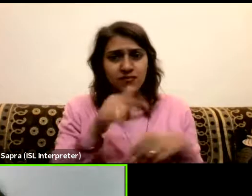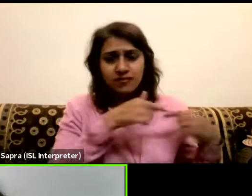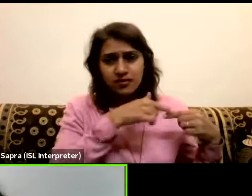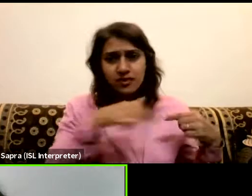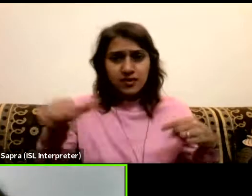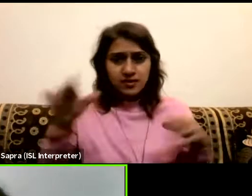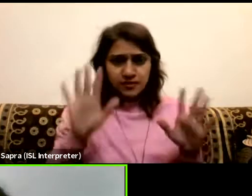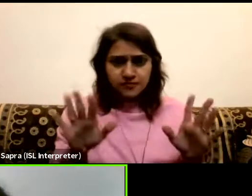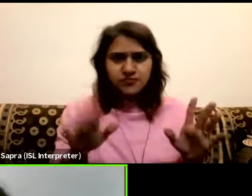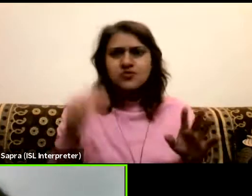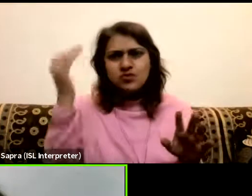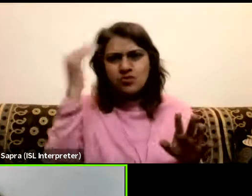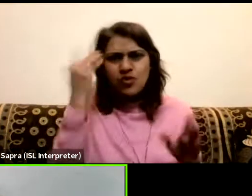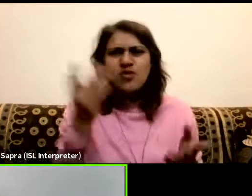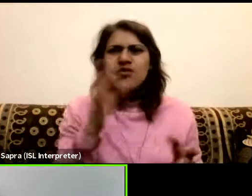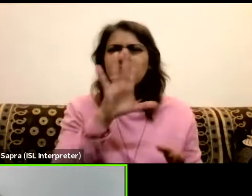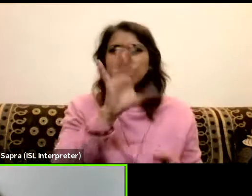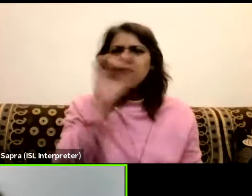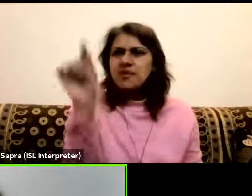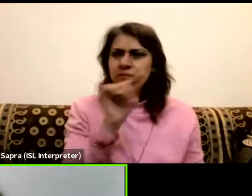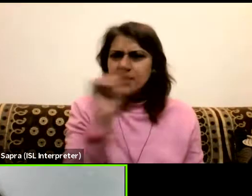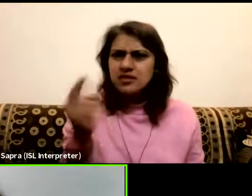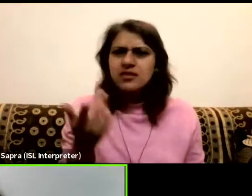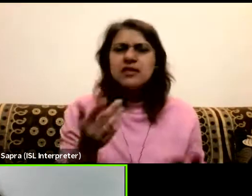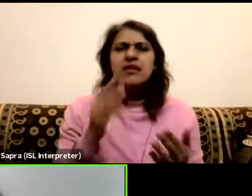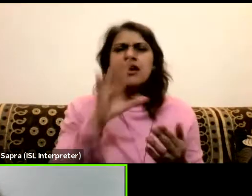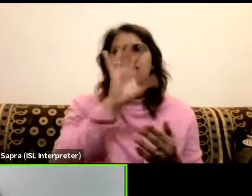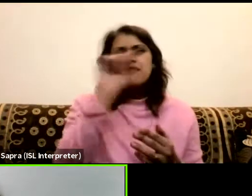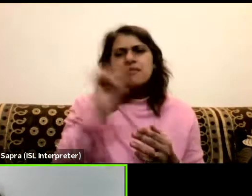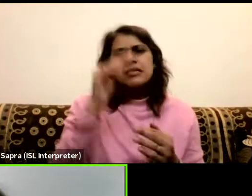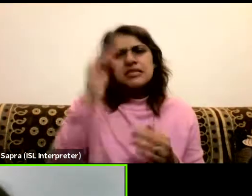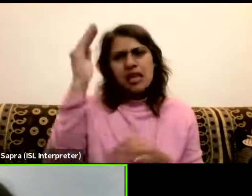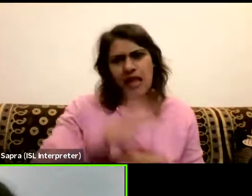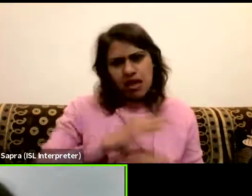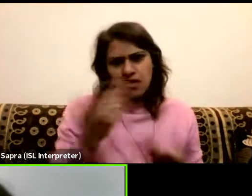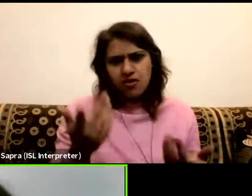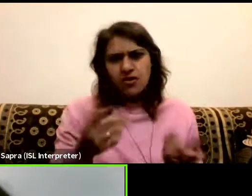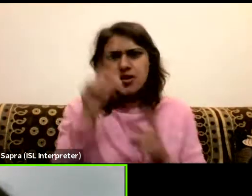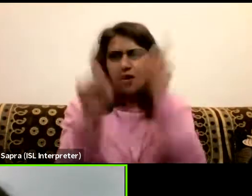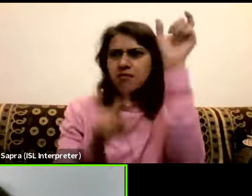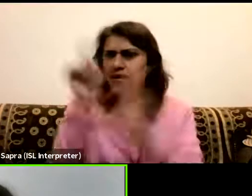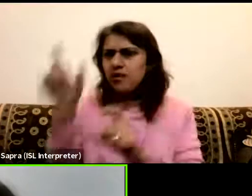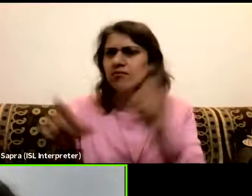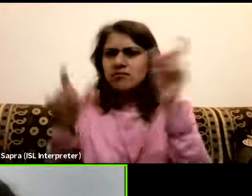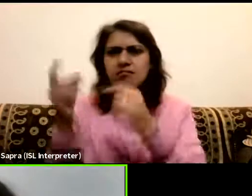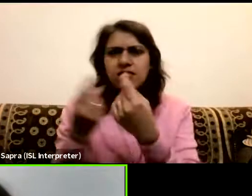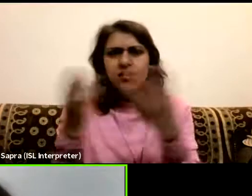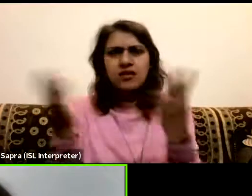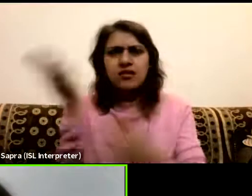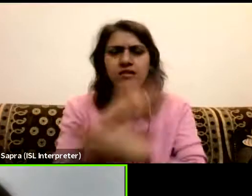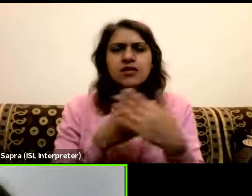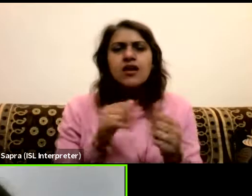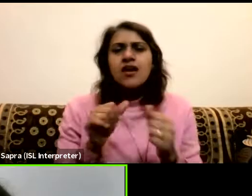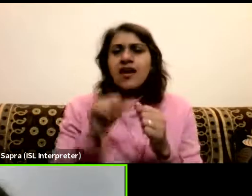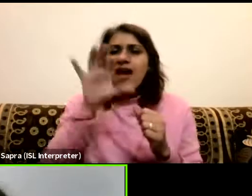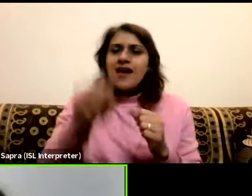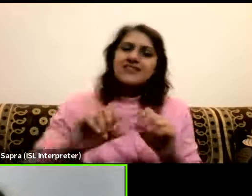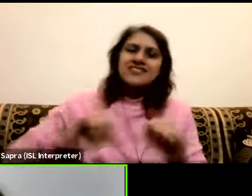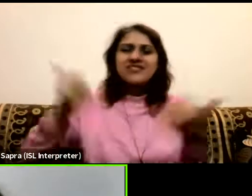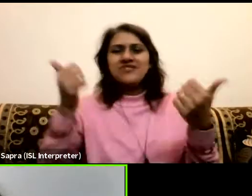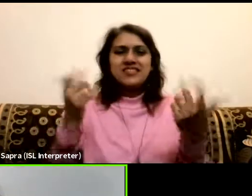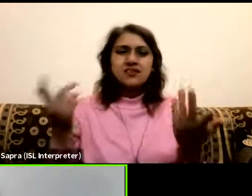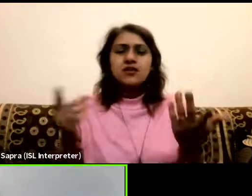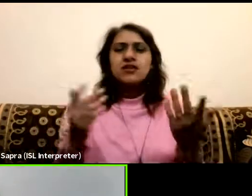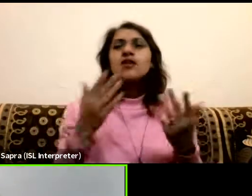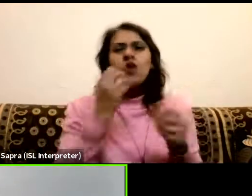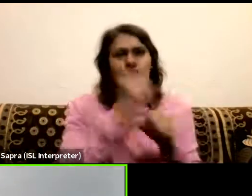that only about 50% or a little over 50% of people with disabilities are accessing these entitlements. For